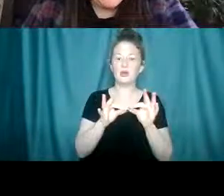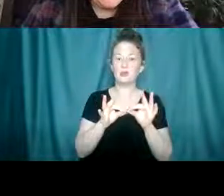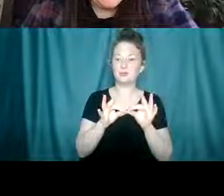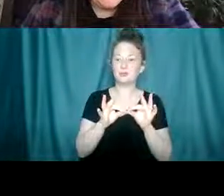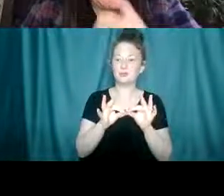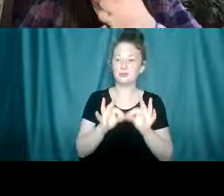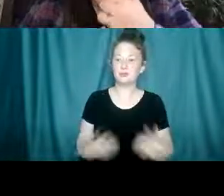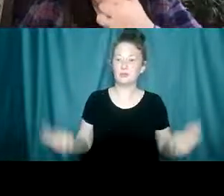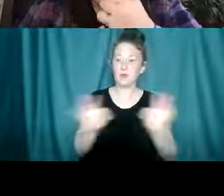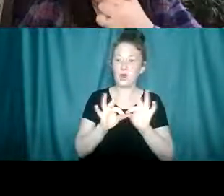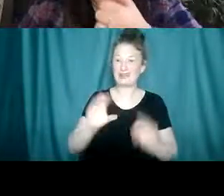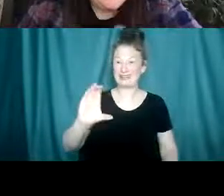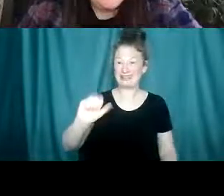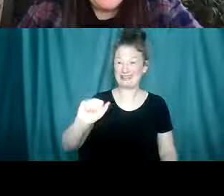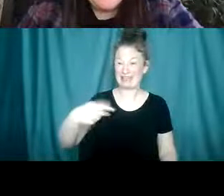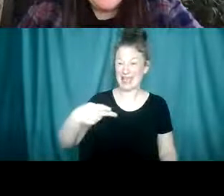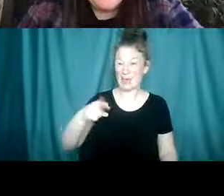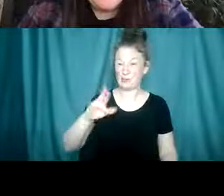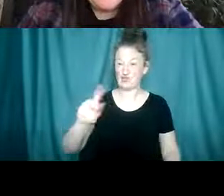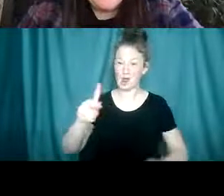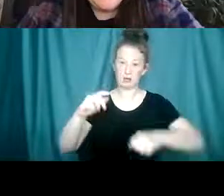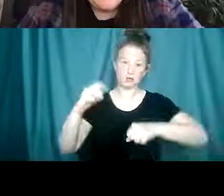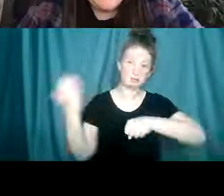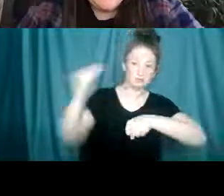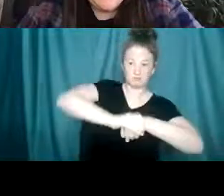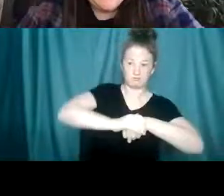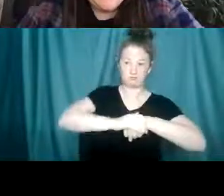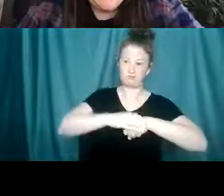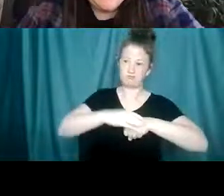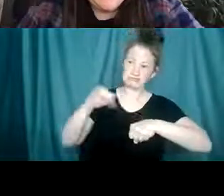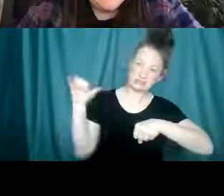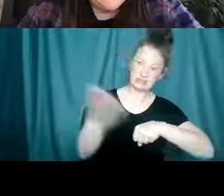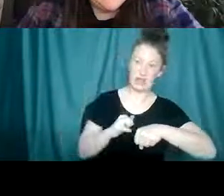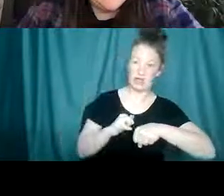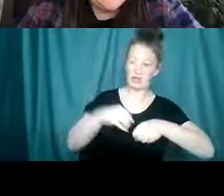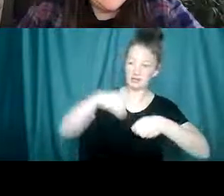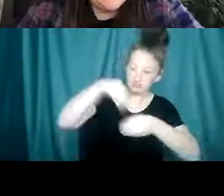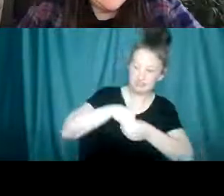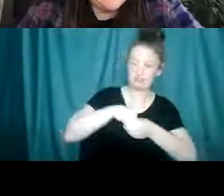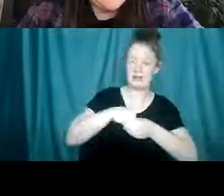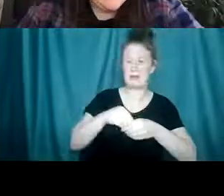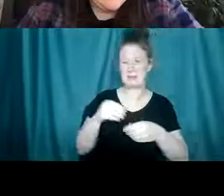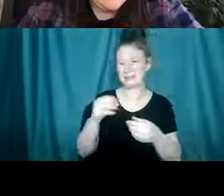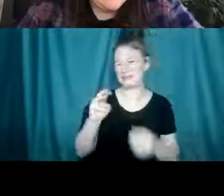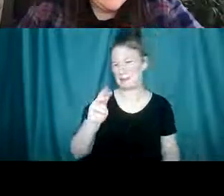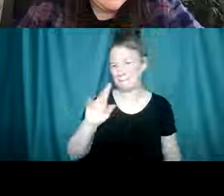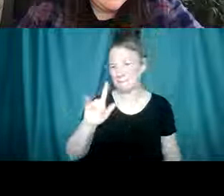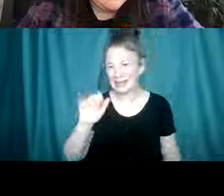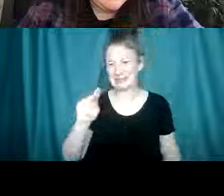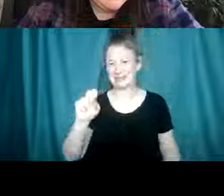this caprock is what's really keeping everything down underground for millions of years or even